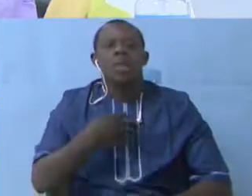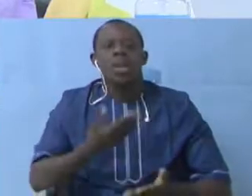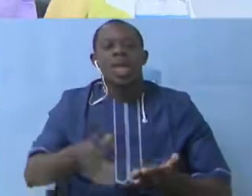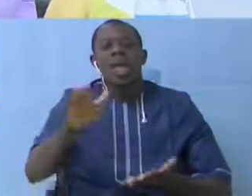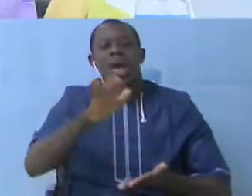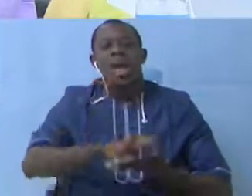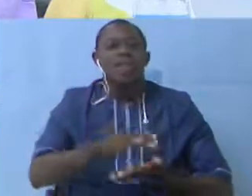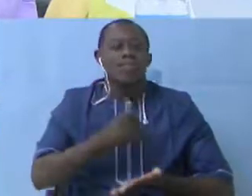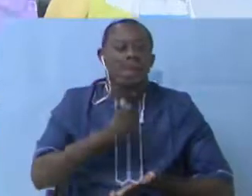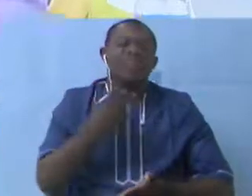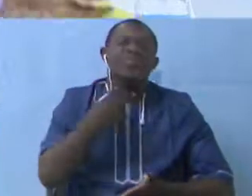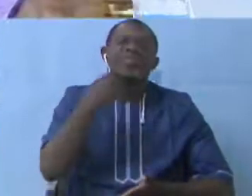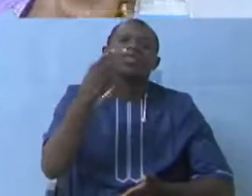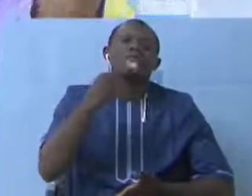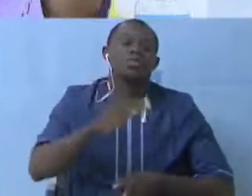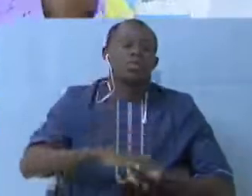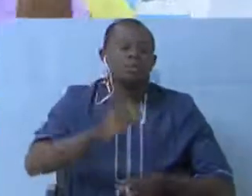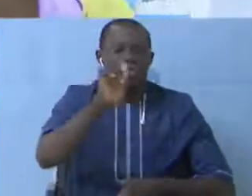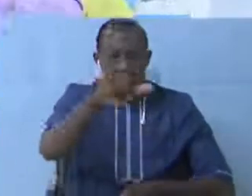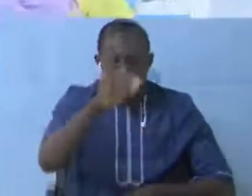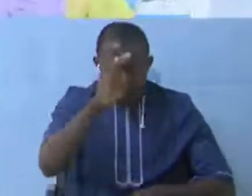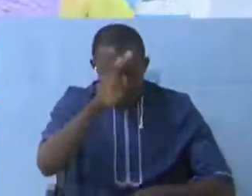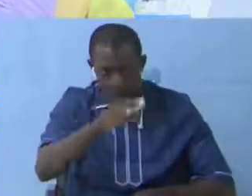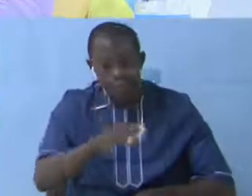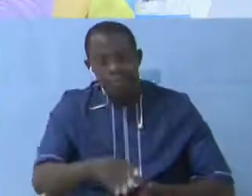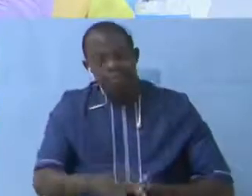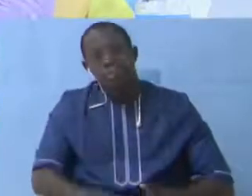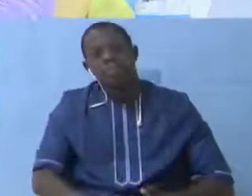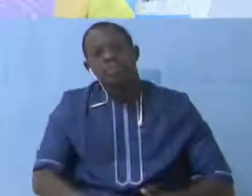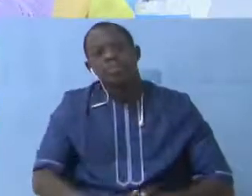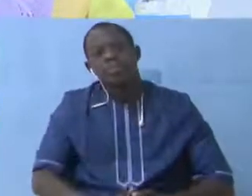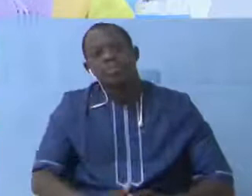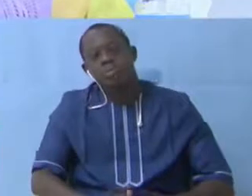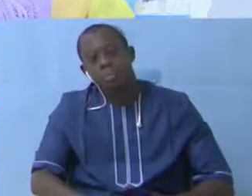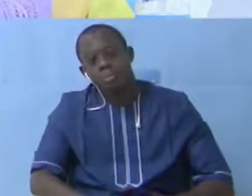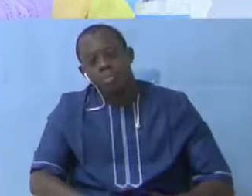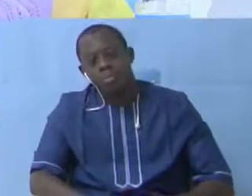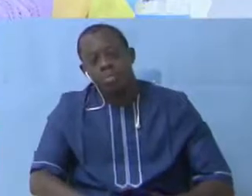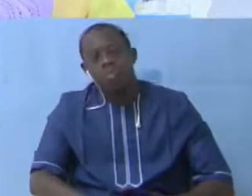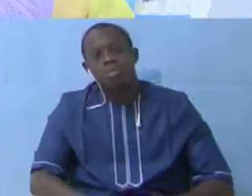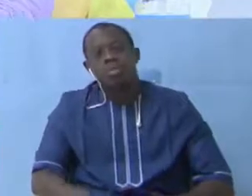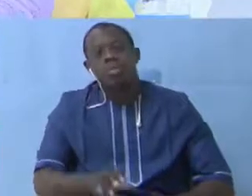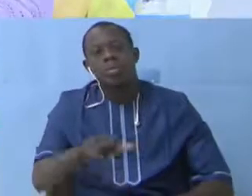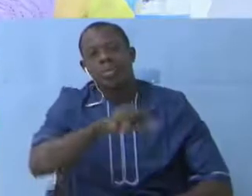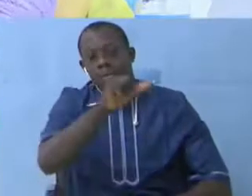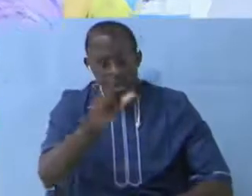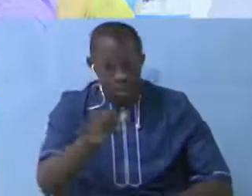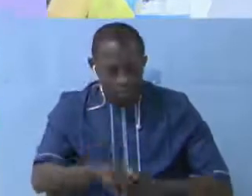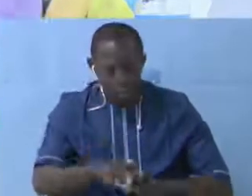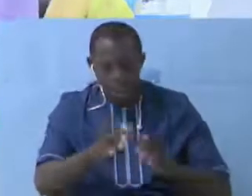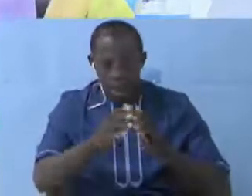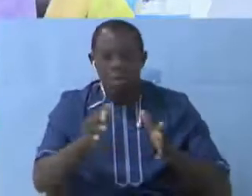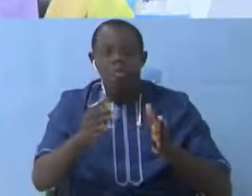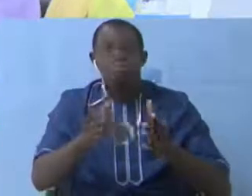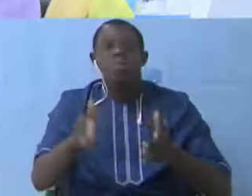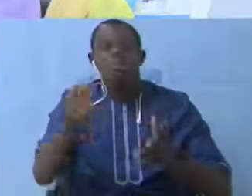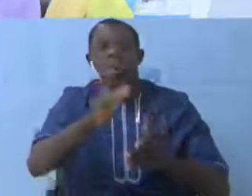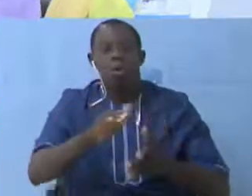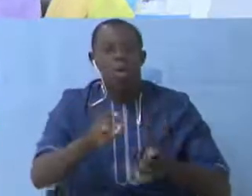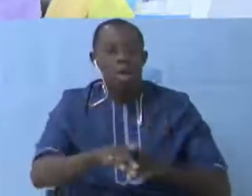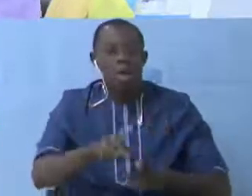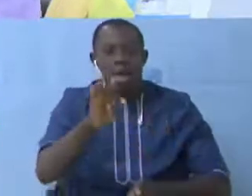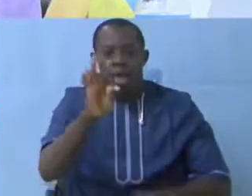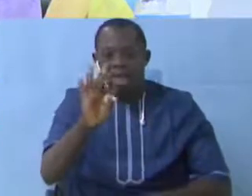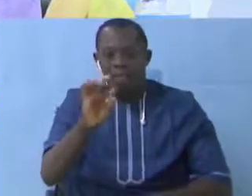dama bëgg a yokk suma baat rek ci ngërmande yi nga wax fii. And to emphasize that Fatu's testimony is just